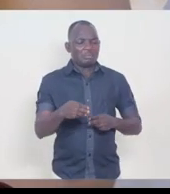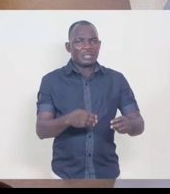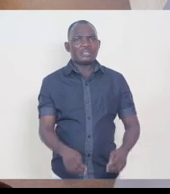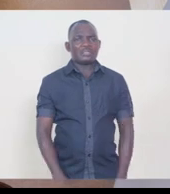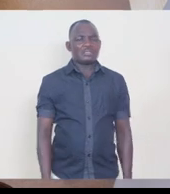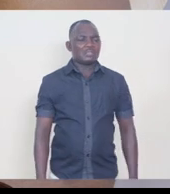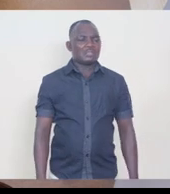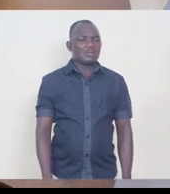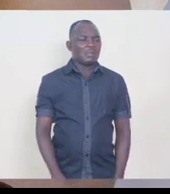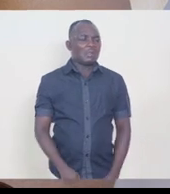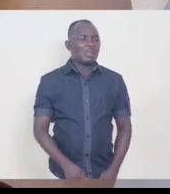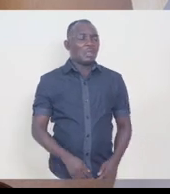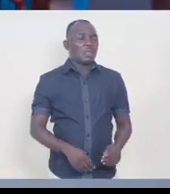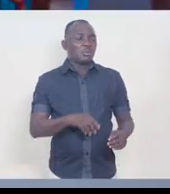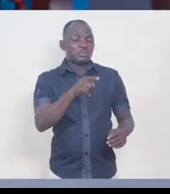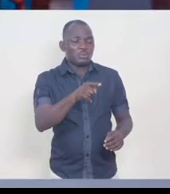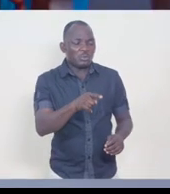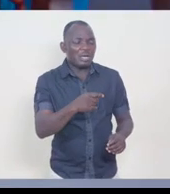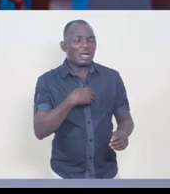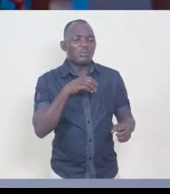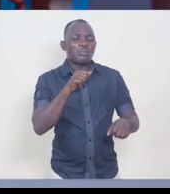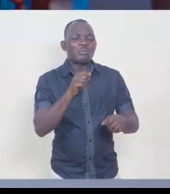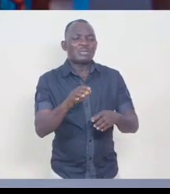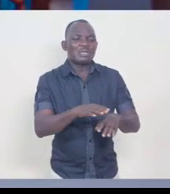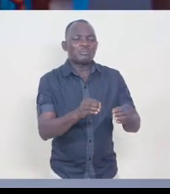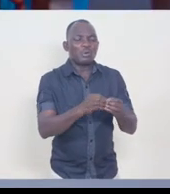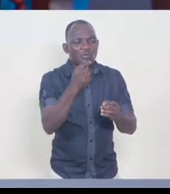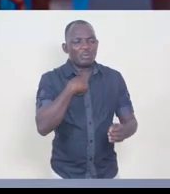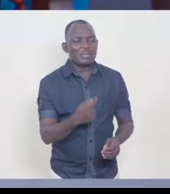You have done enough for me.